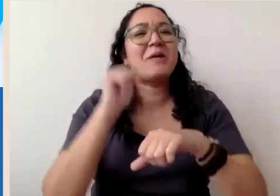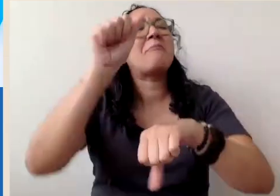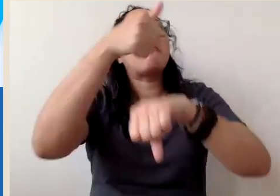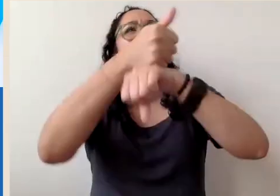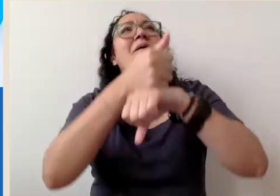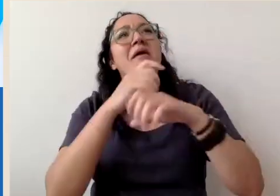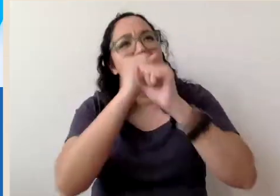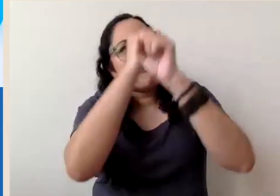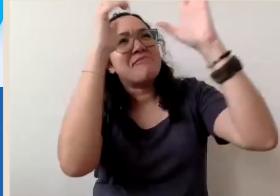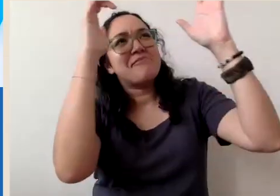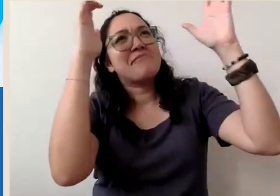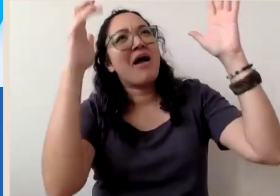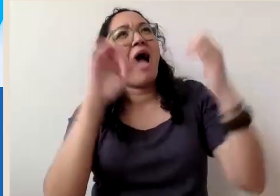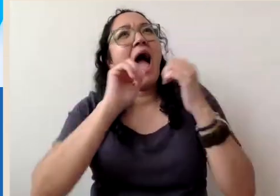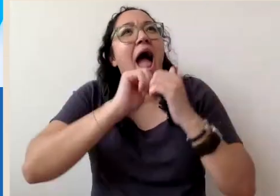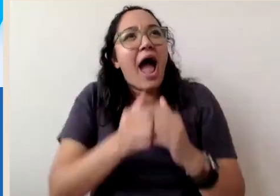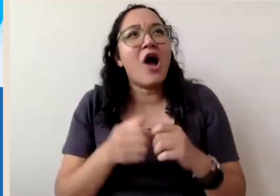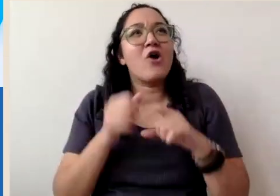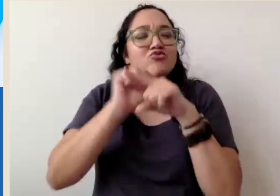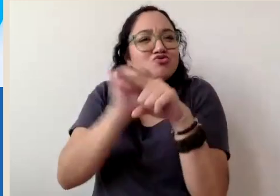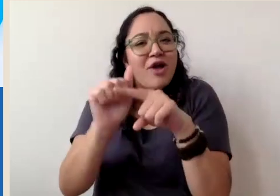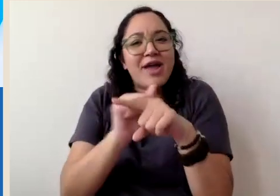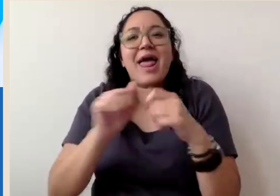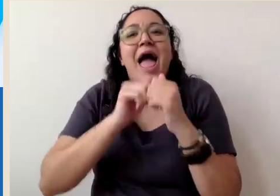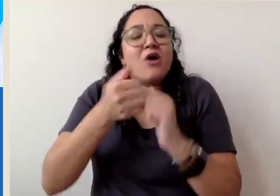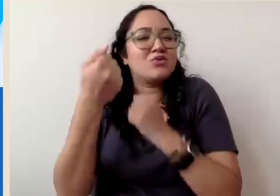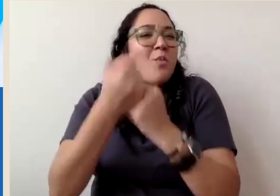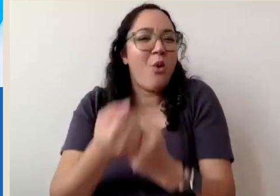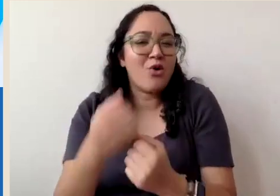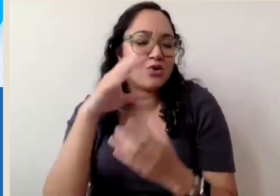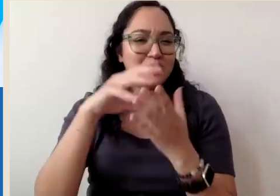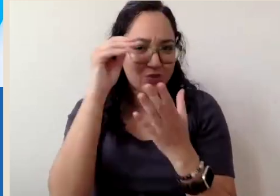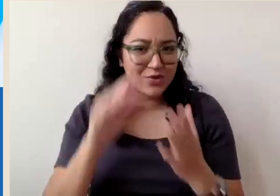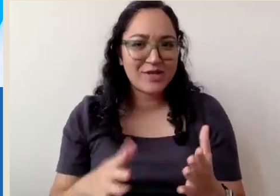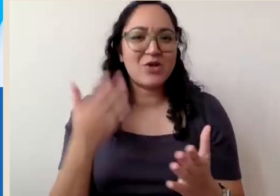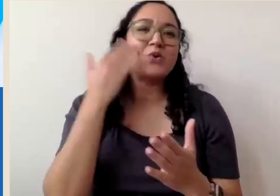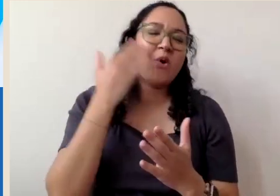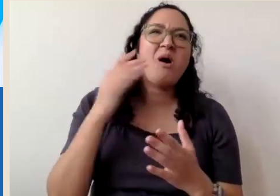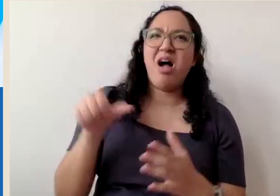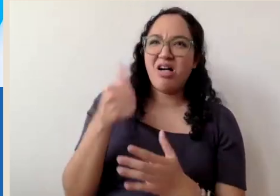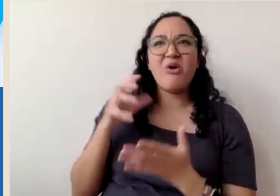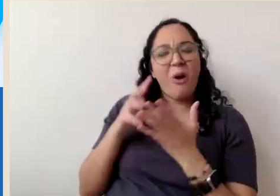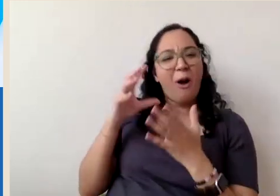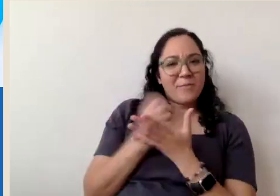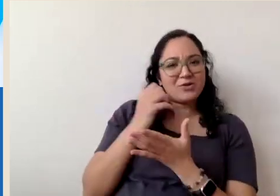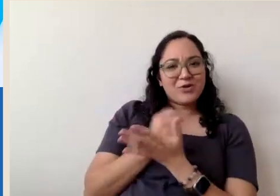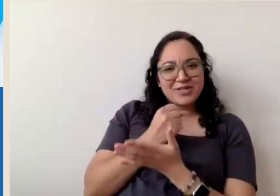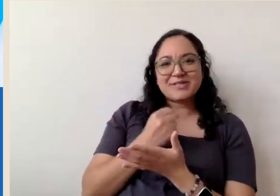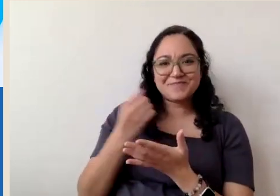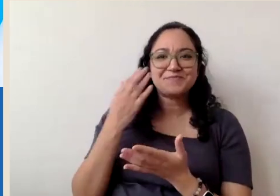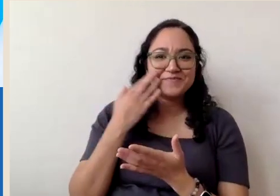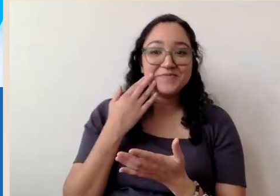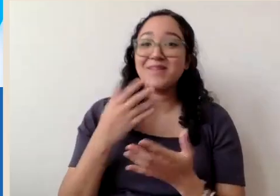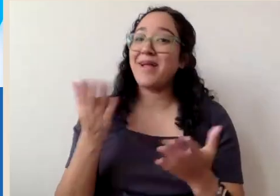think about how we would actually deliver training, how we can support our students, knowing about opportunities that exist. Happy to leave some